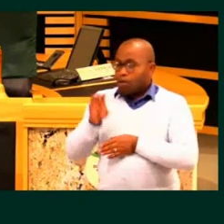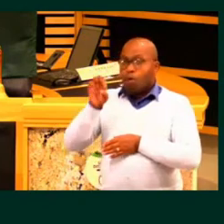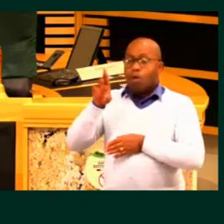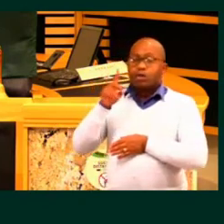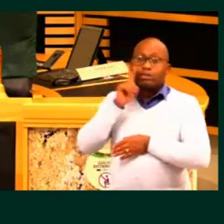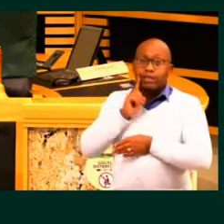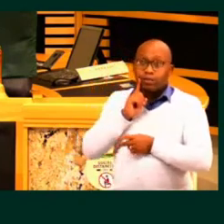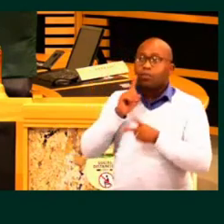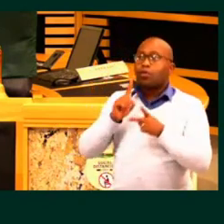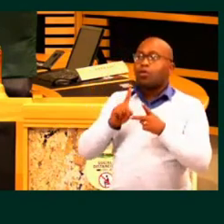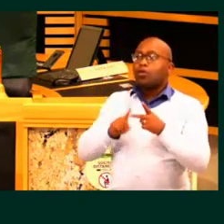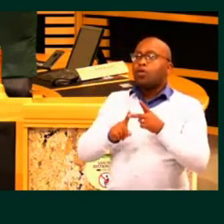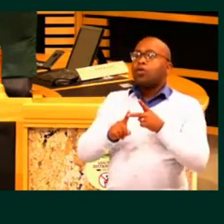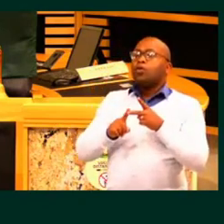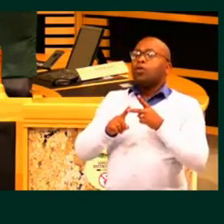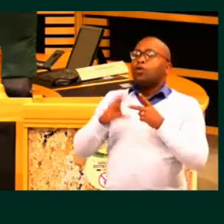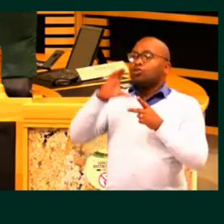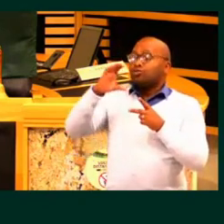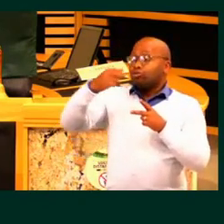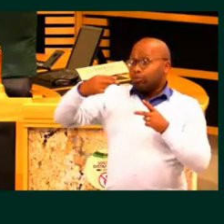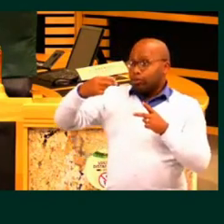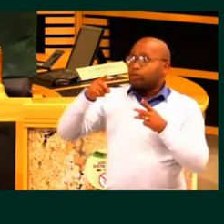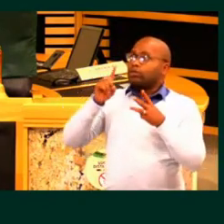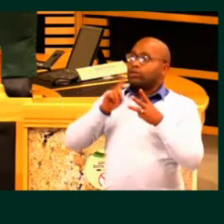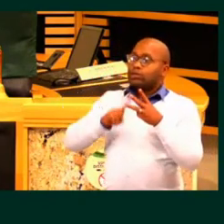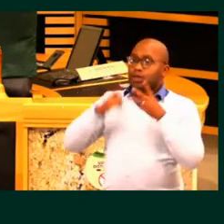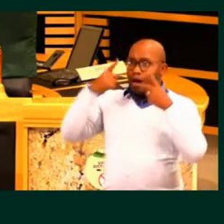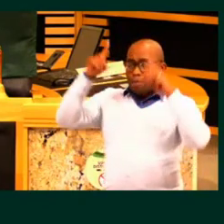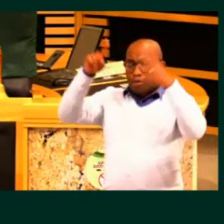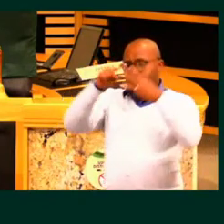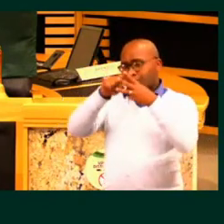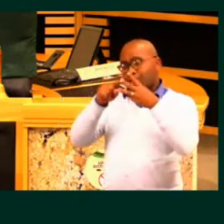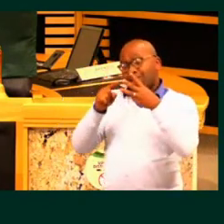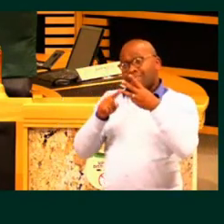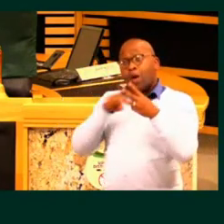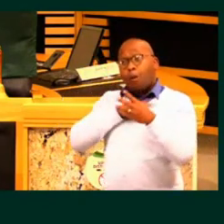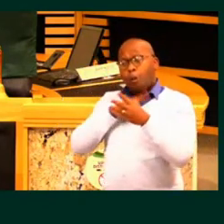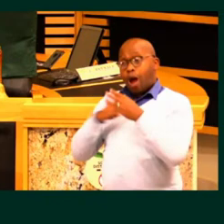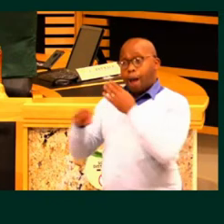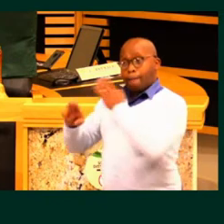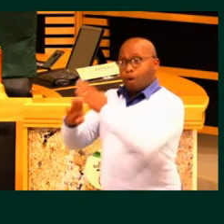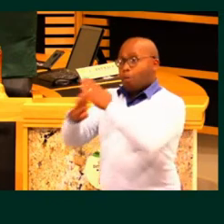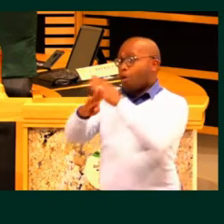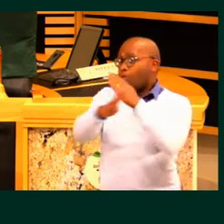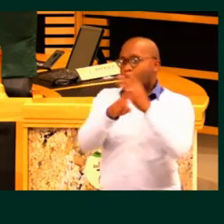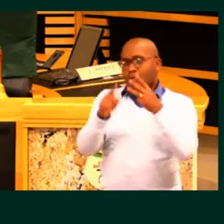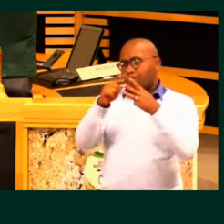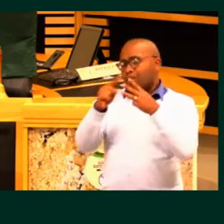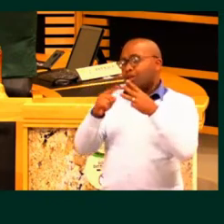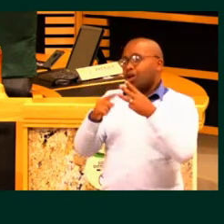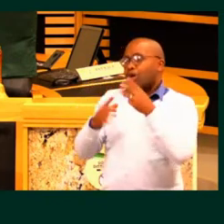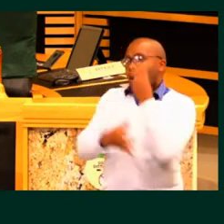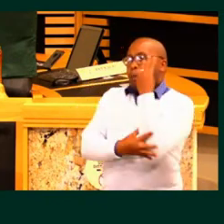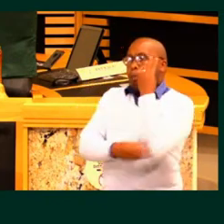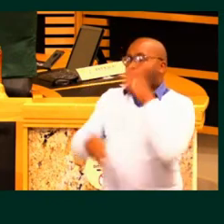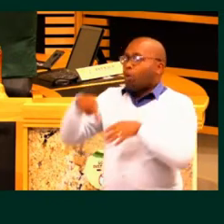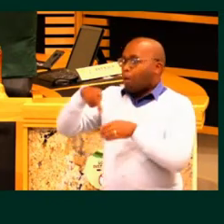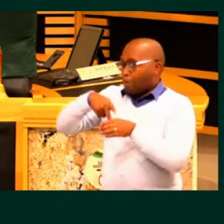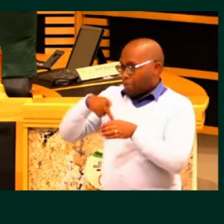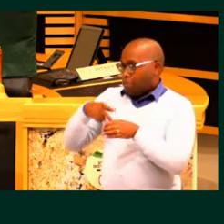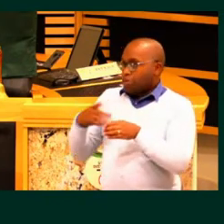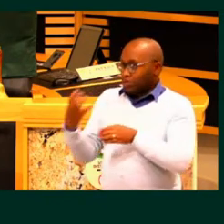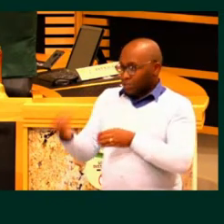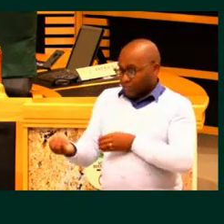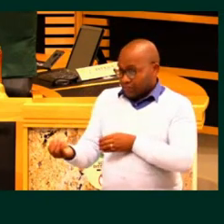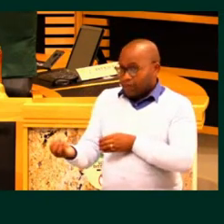Al am is mostly due to poor performance of contractors the challenges of rural nature um of the